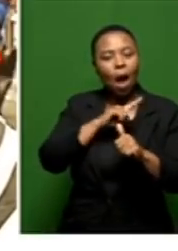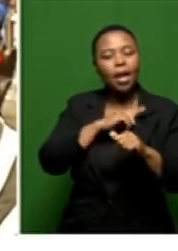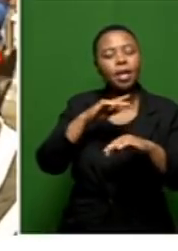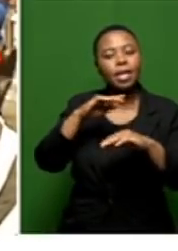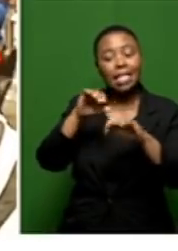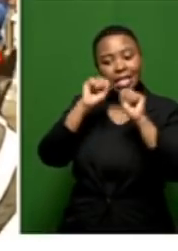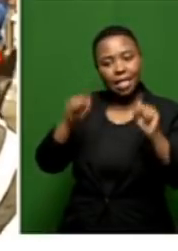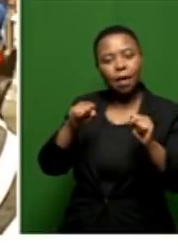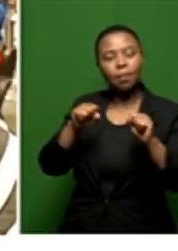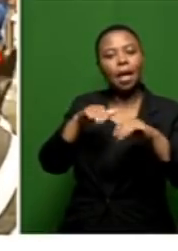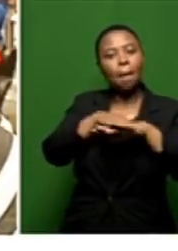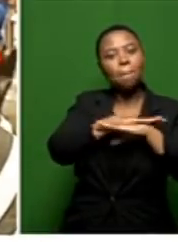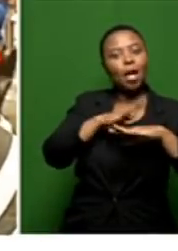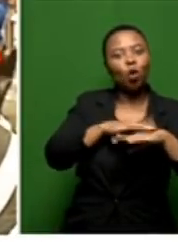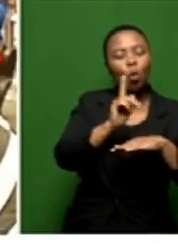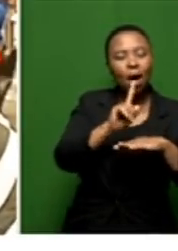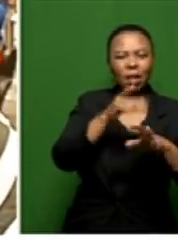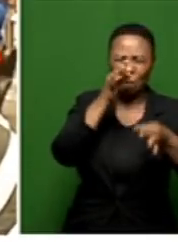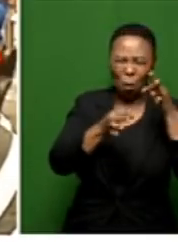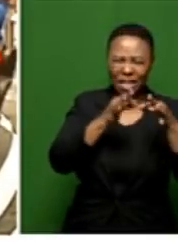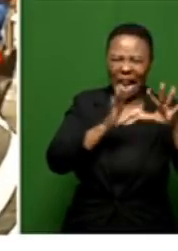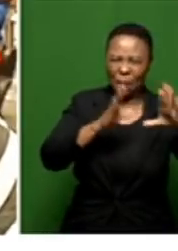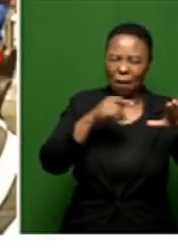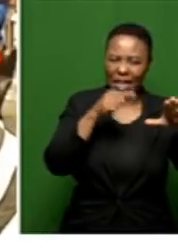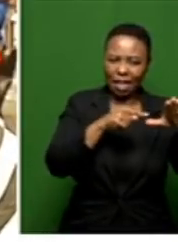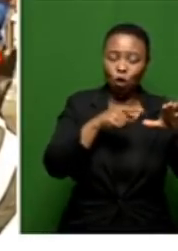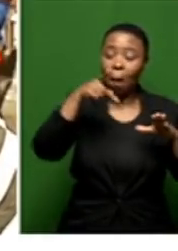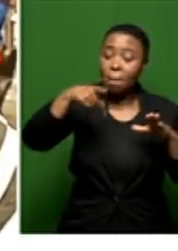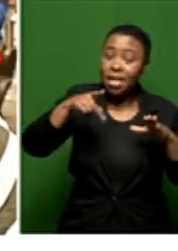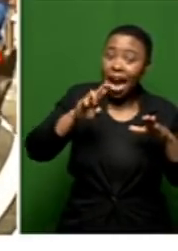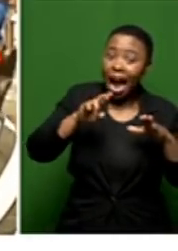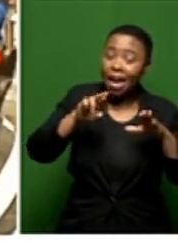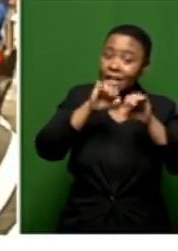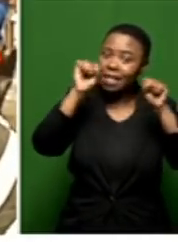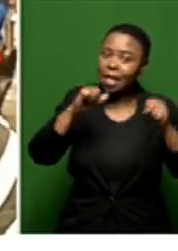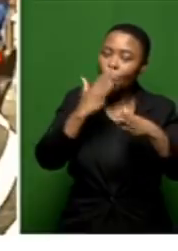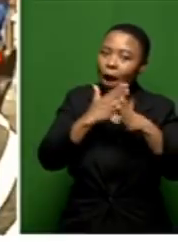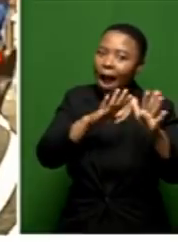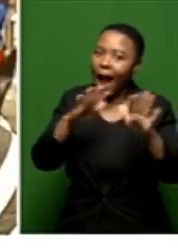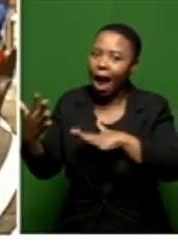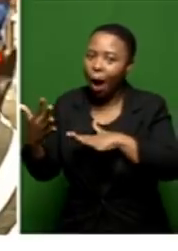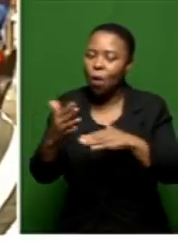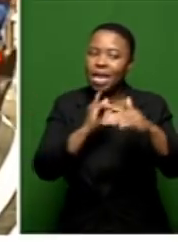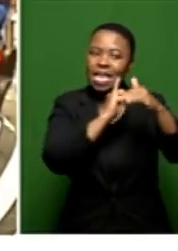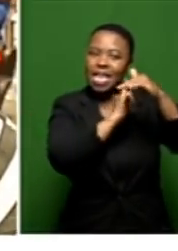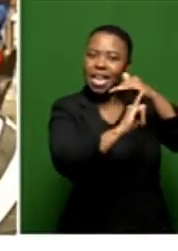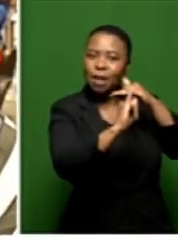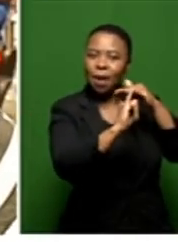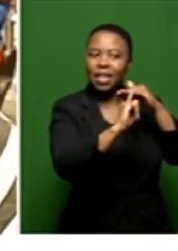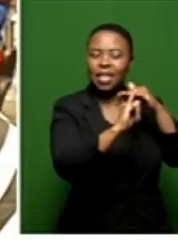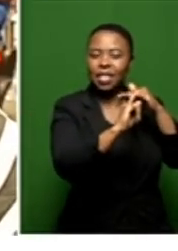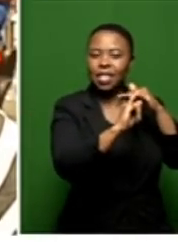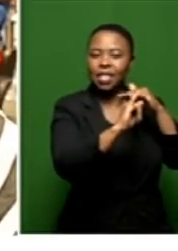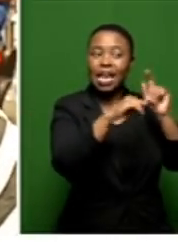based. And so I think that clarification around things like the PR system and how it works vis-a-vis the independent candidates, I think